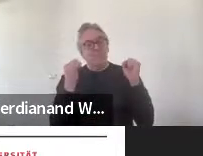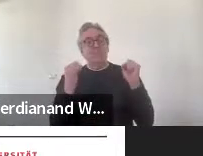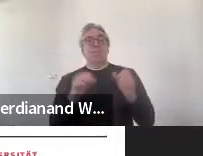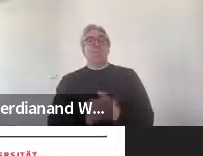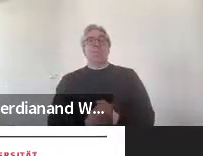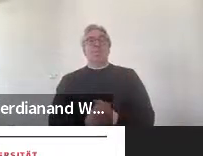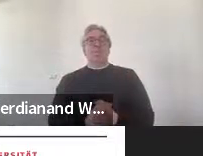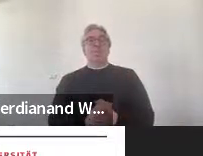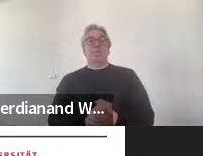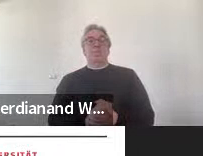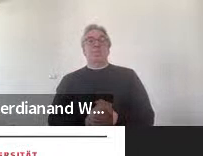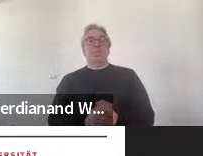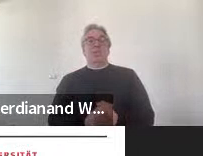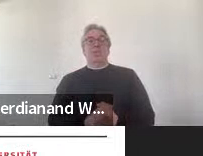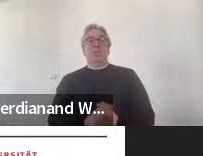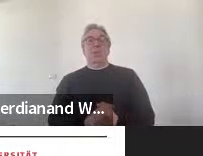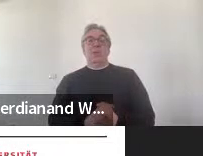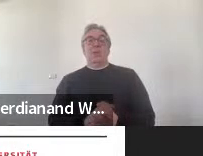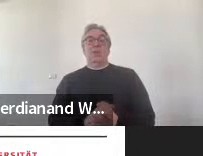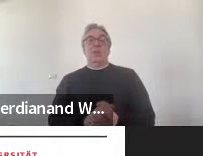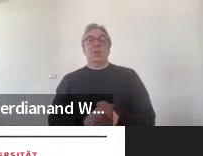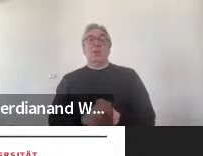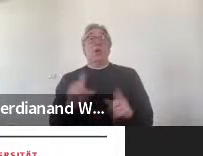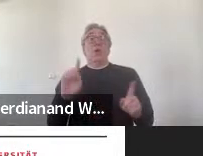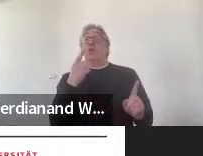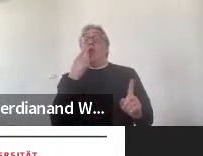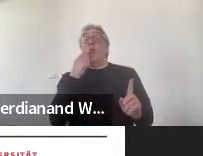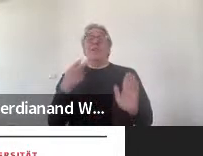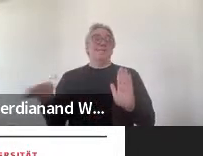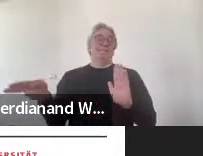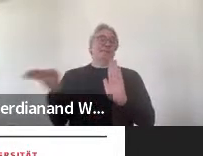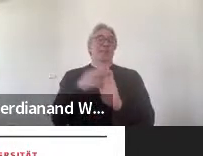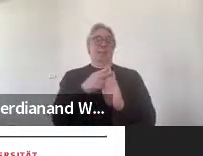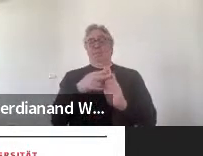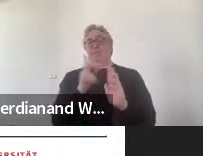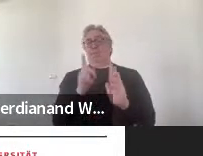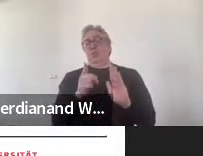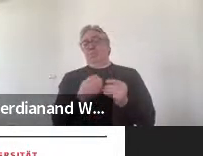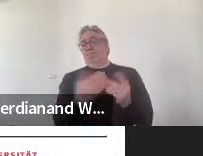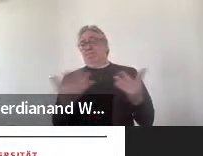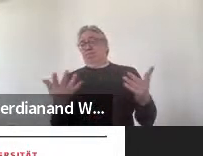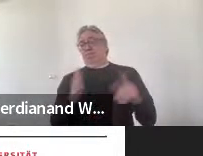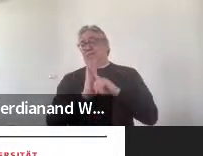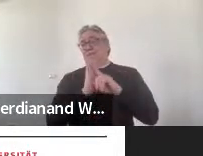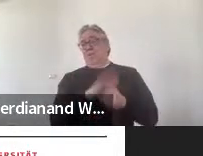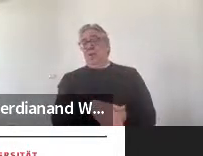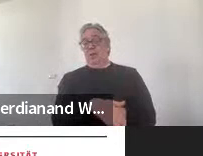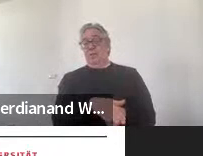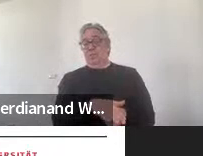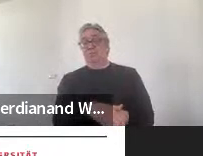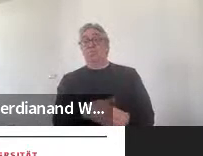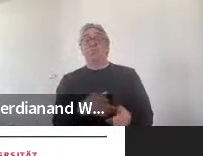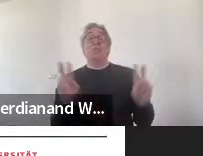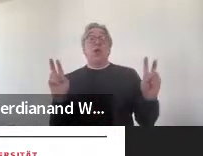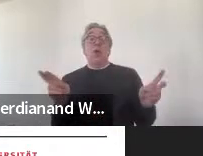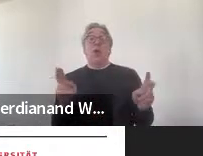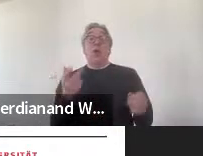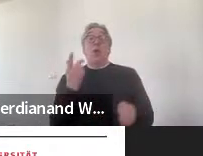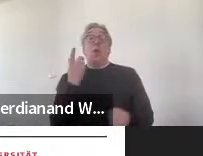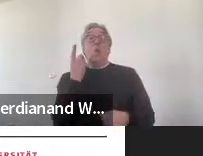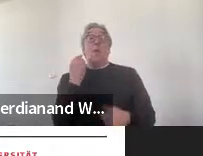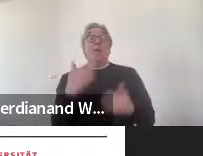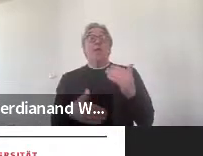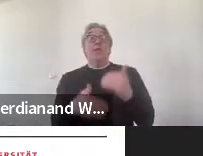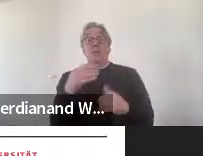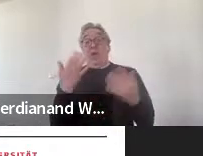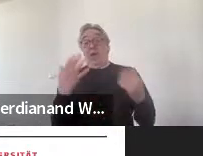First, to stigmatization and multiple discrimination. Women with disabilities face multiple